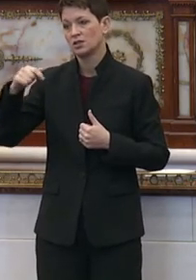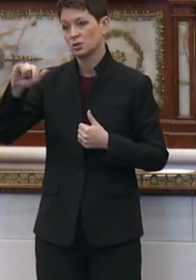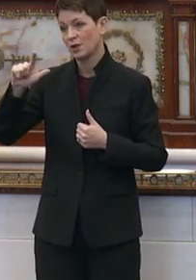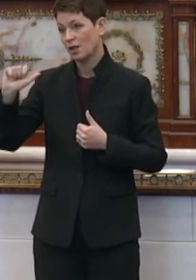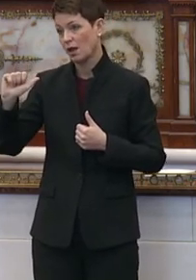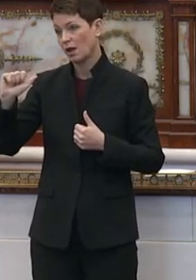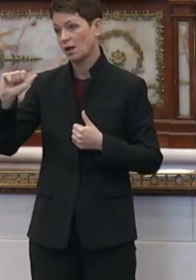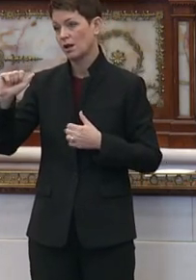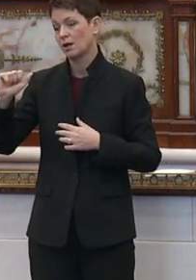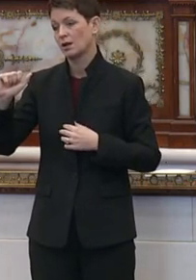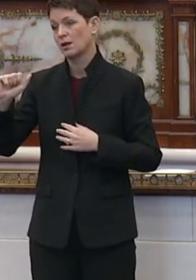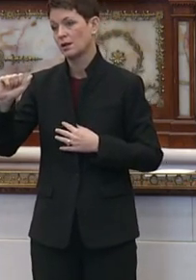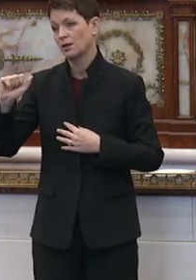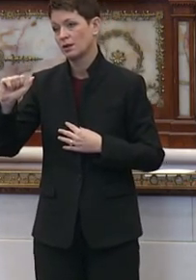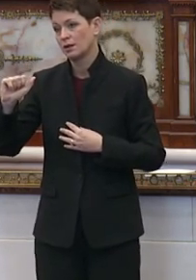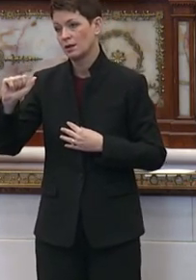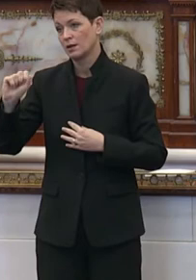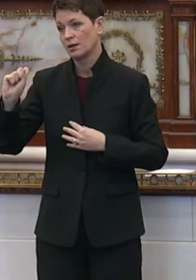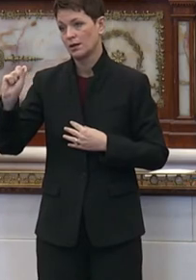Councilman Squilla.